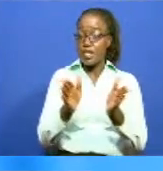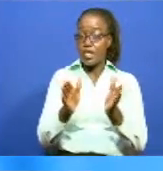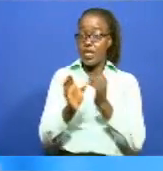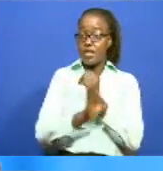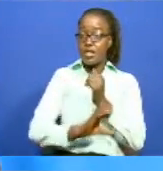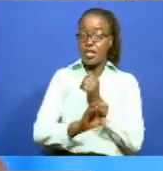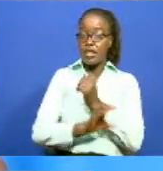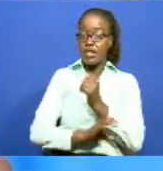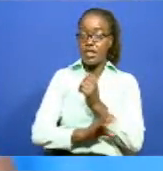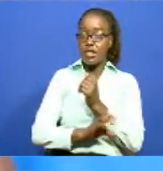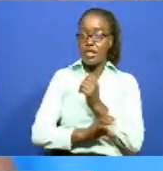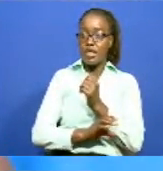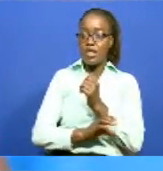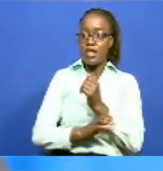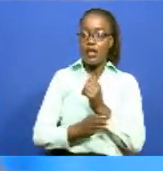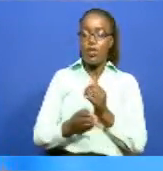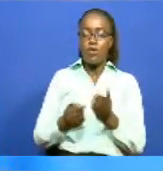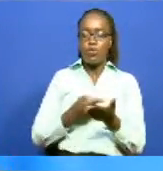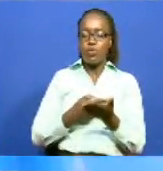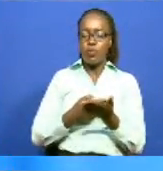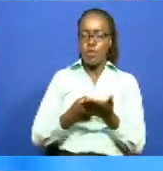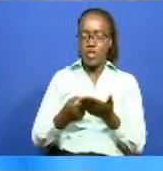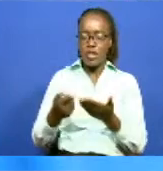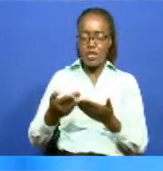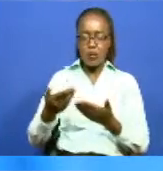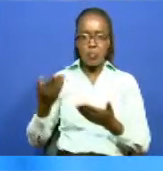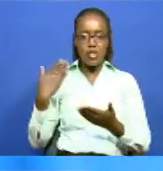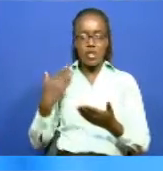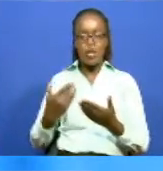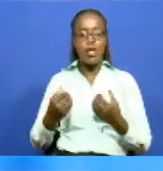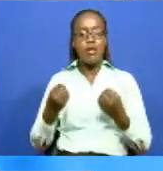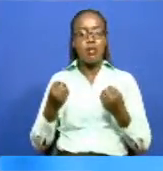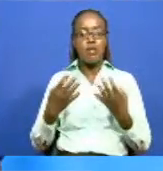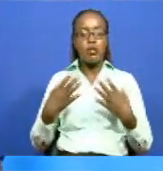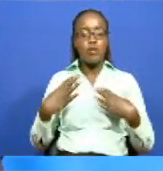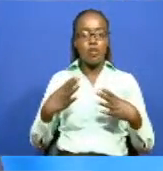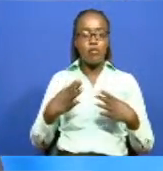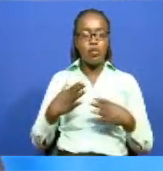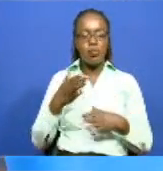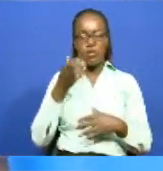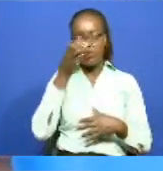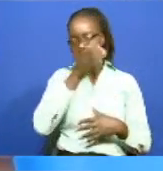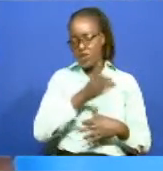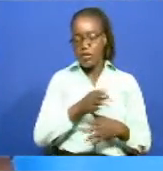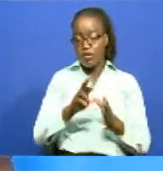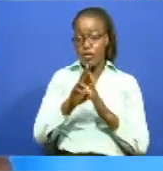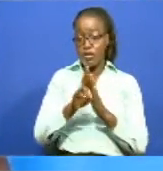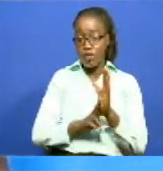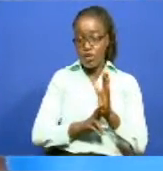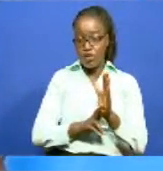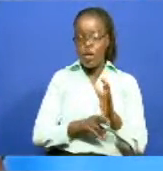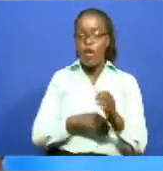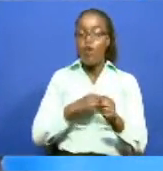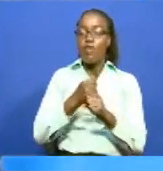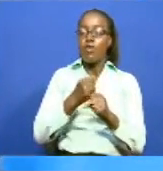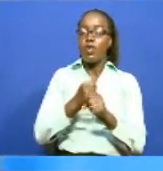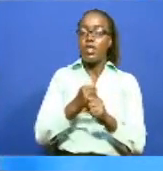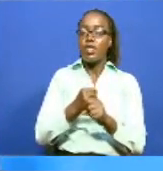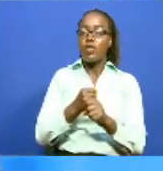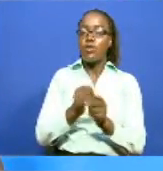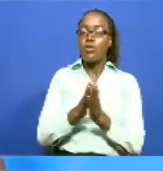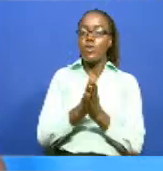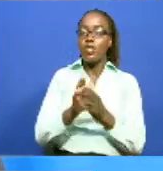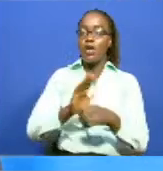the last couple of weeks that many people have started to ignore the laid down protocols for dealing with the COVID-19